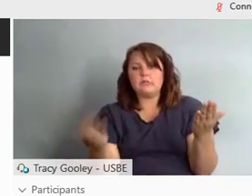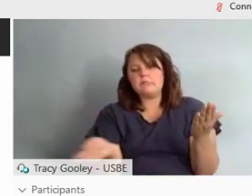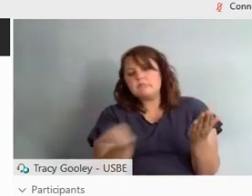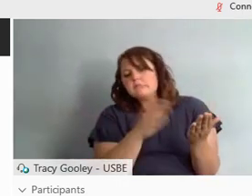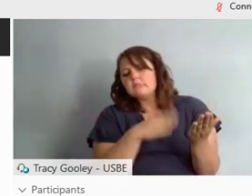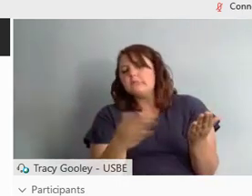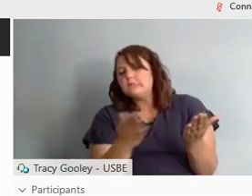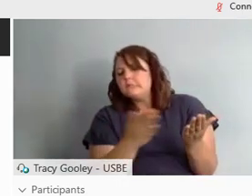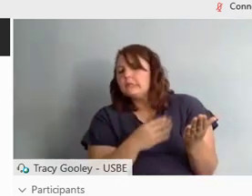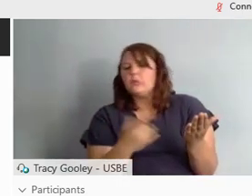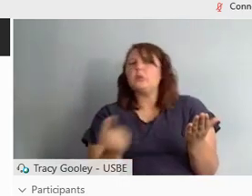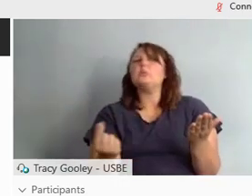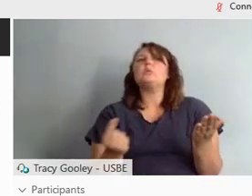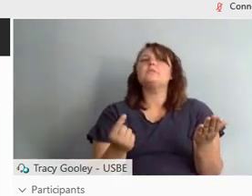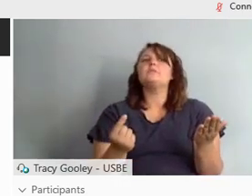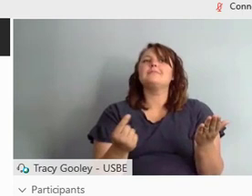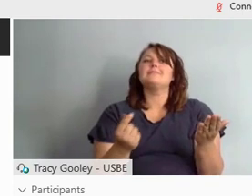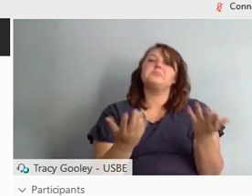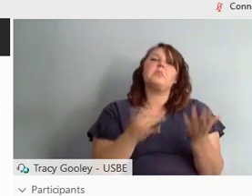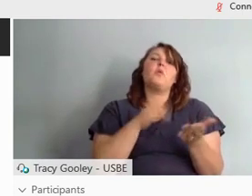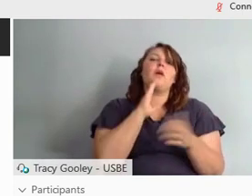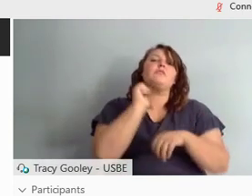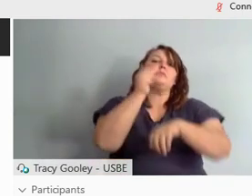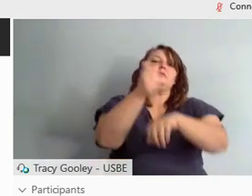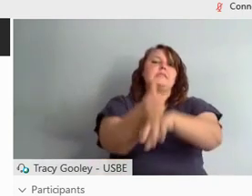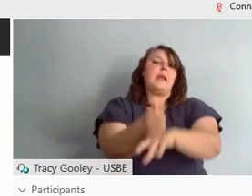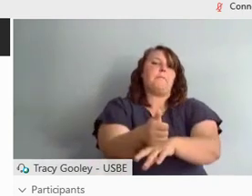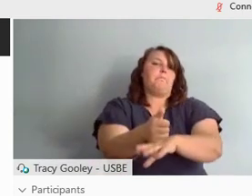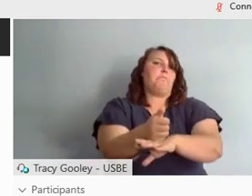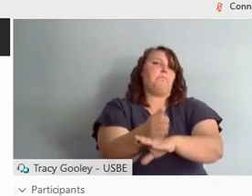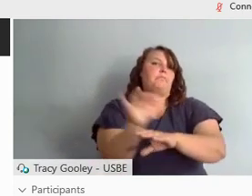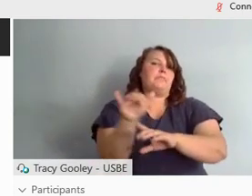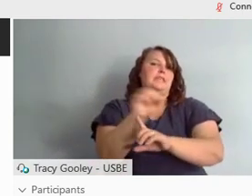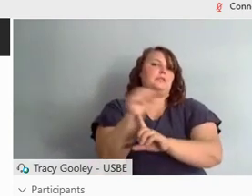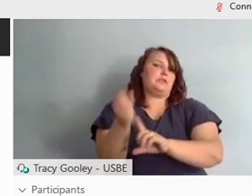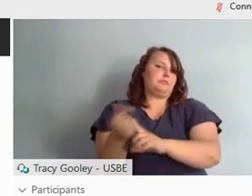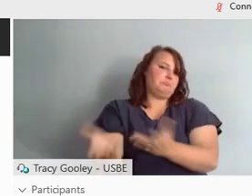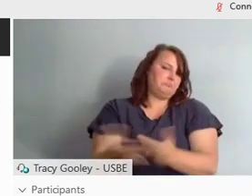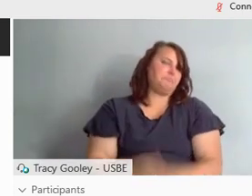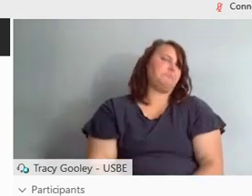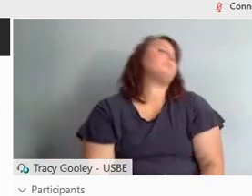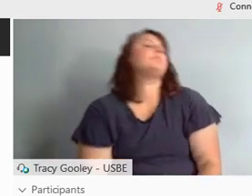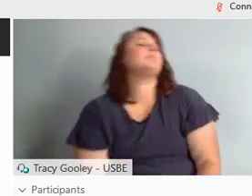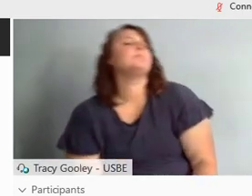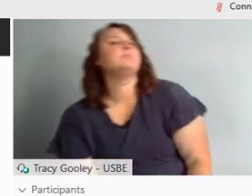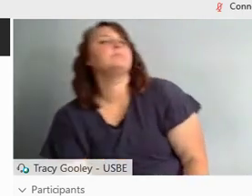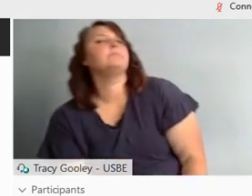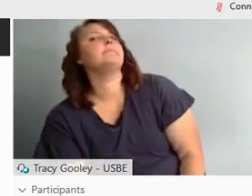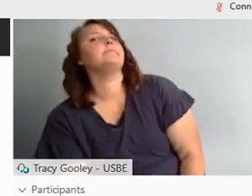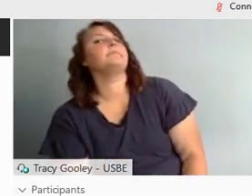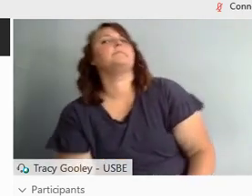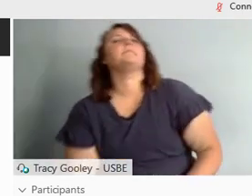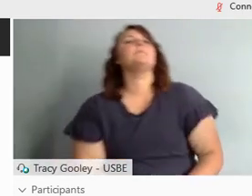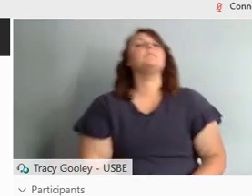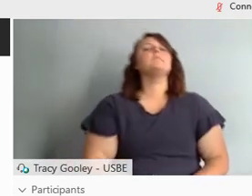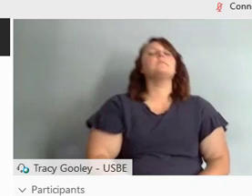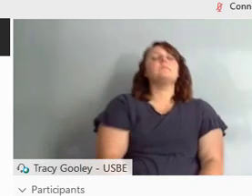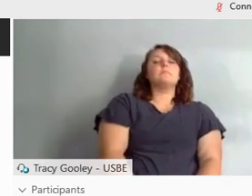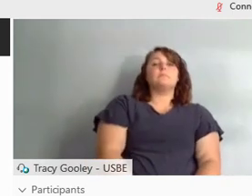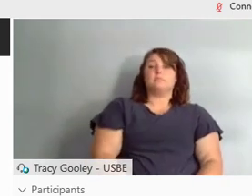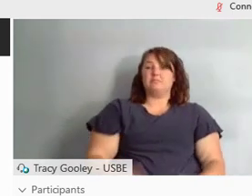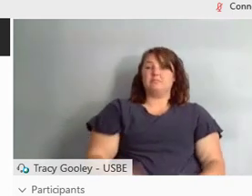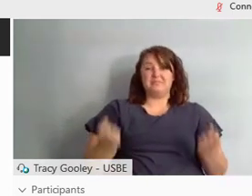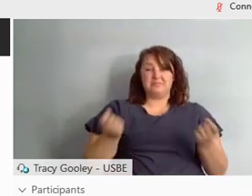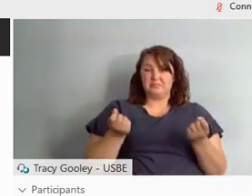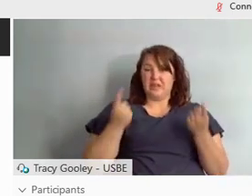turning pages? So you may find that you have to kind of pre-set up some of those skills. Okay, so does